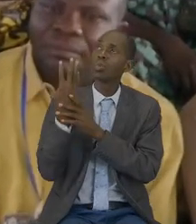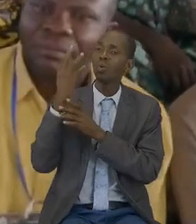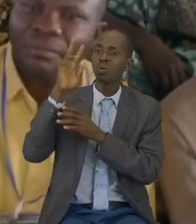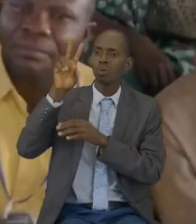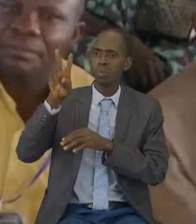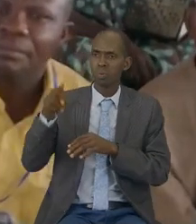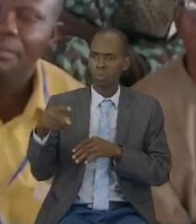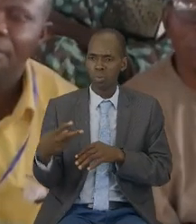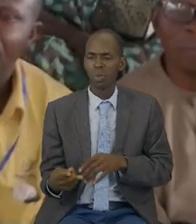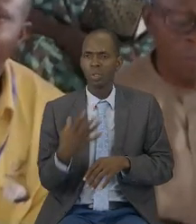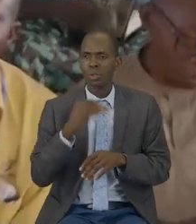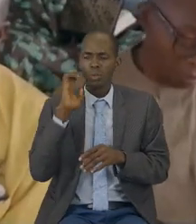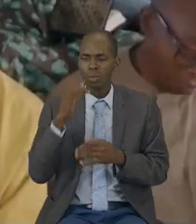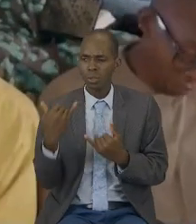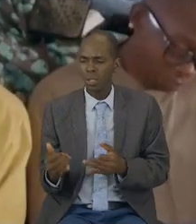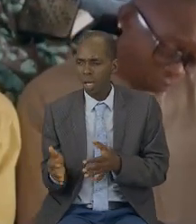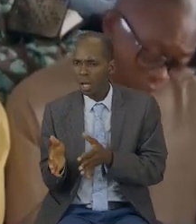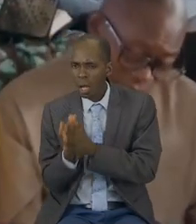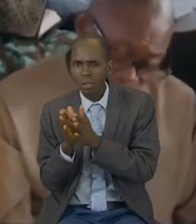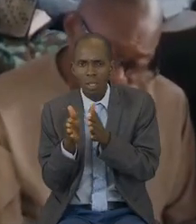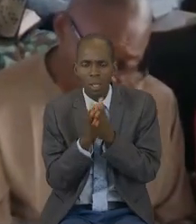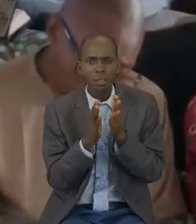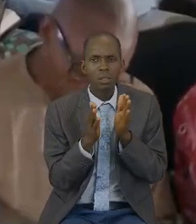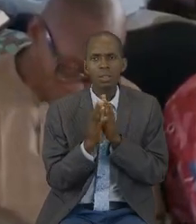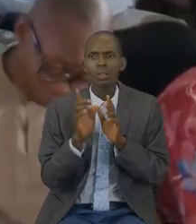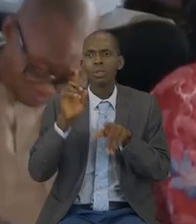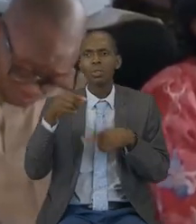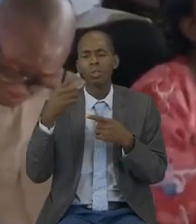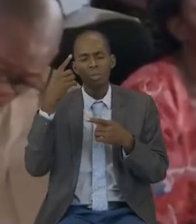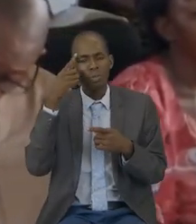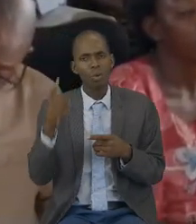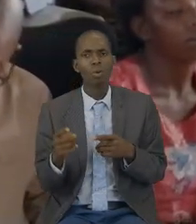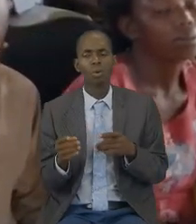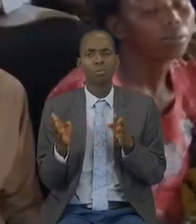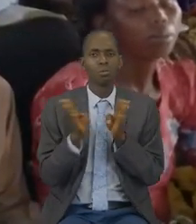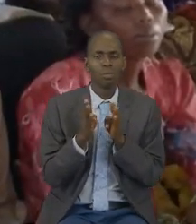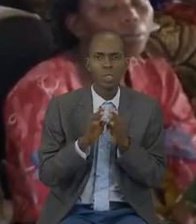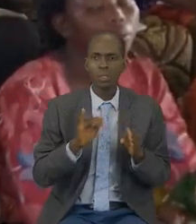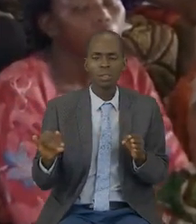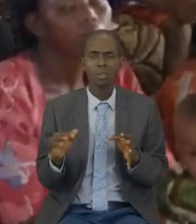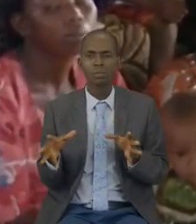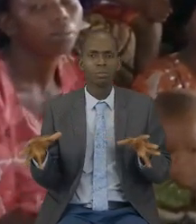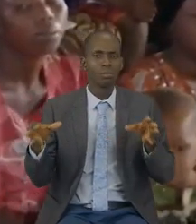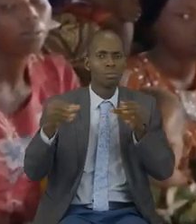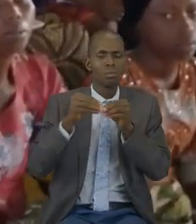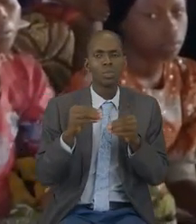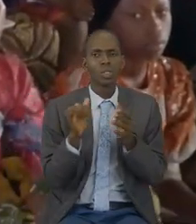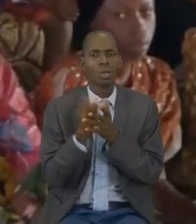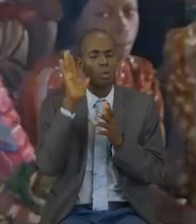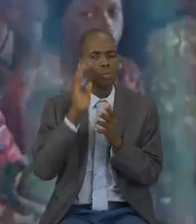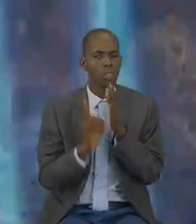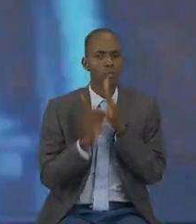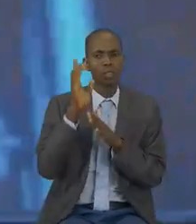you're doing consultation, you're attending conferences that will make your business to boom. After all